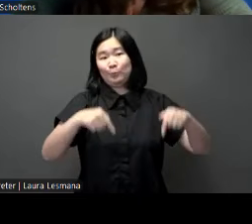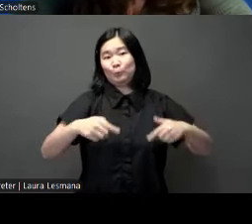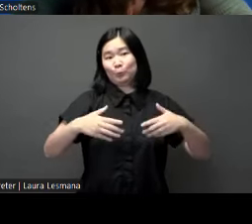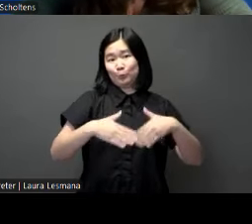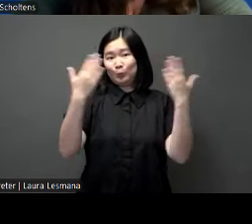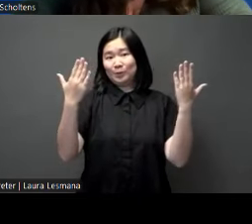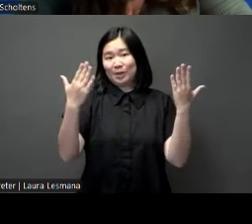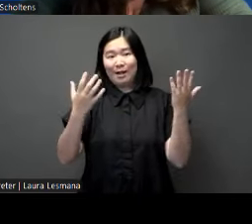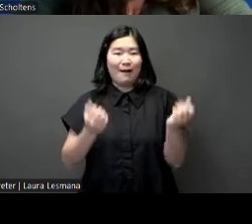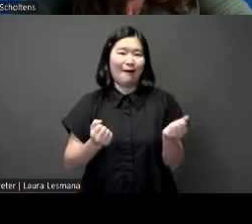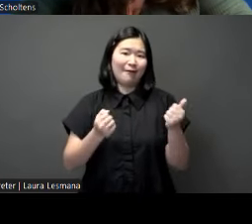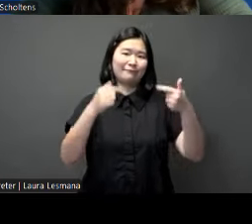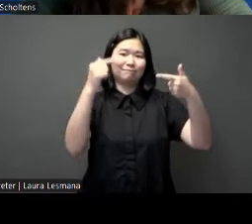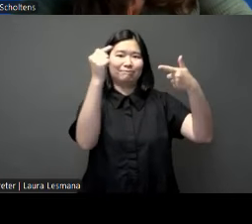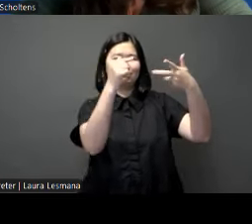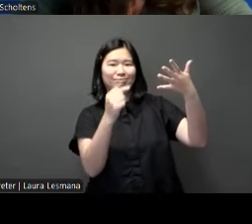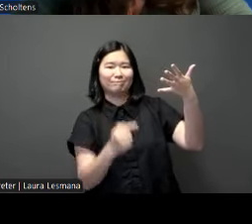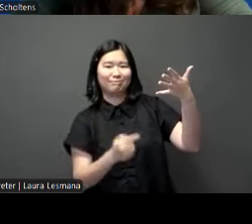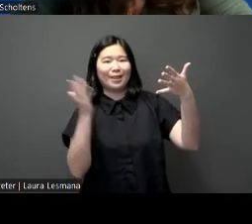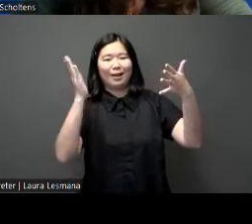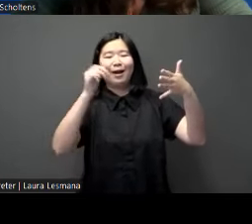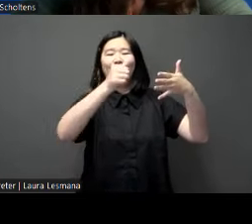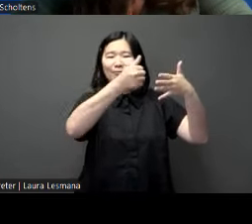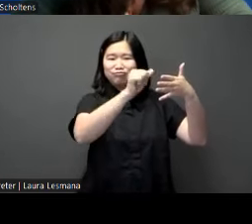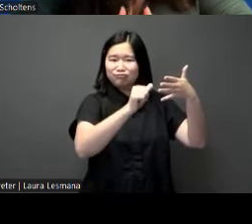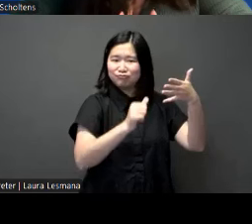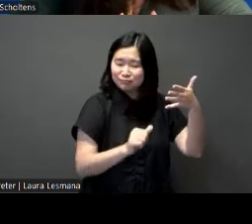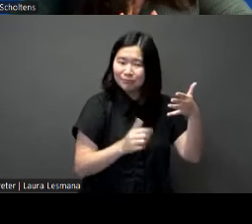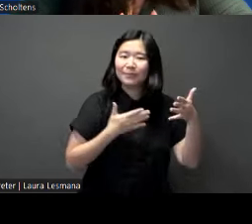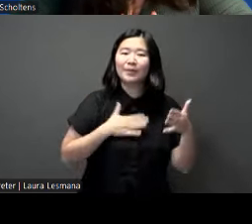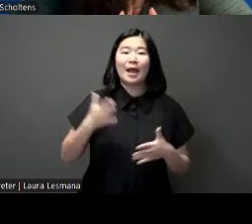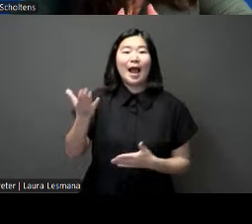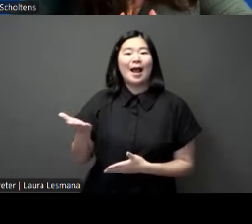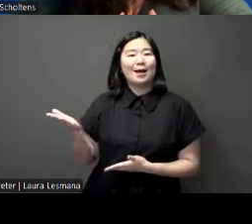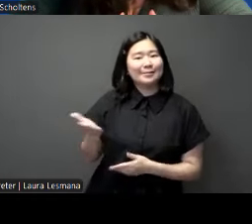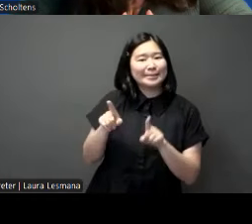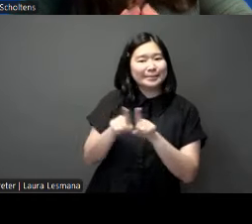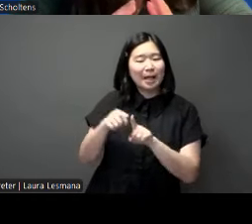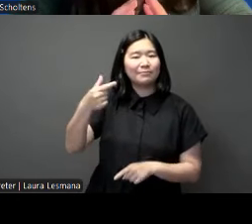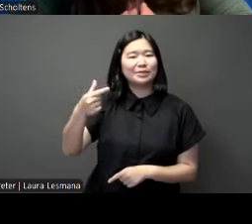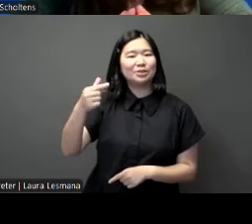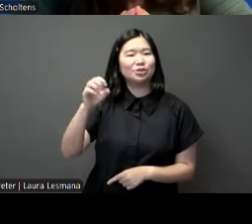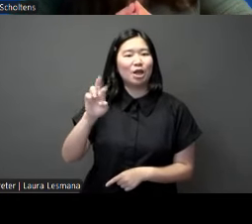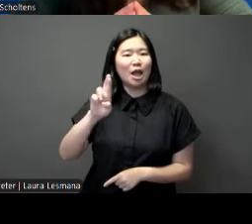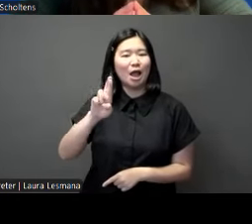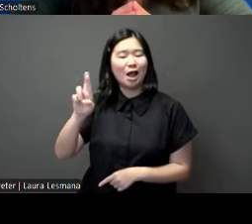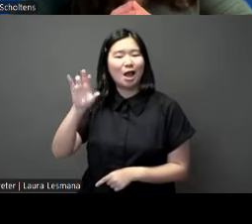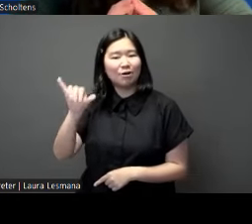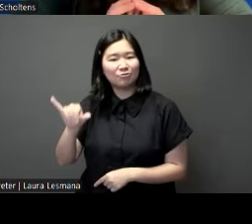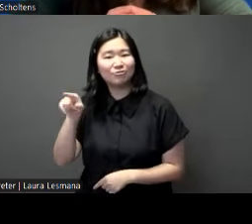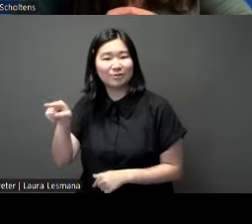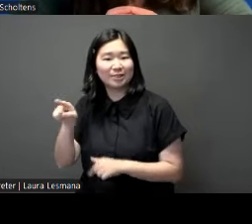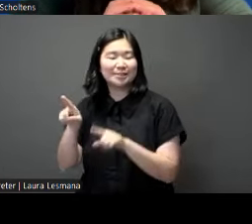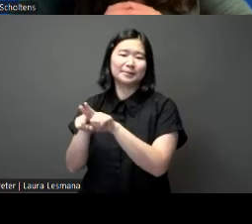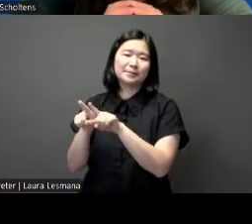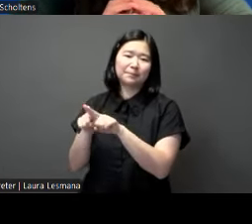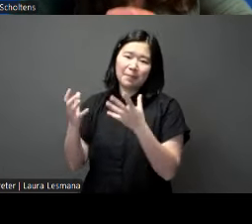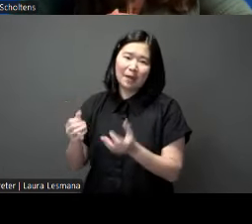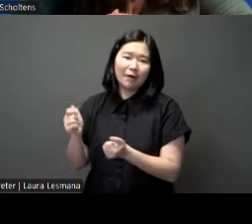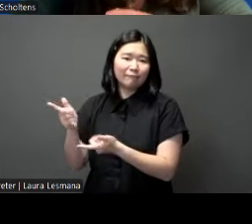Elimination Initiative framework, focusing on addressing social and environmental determinants of health as a key line of action to achieve